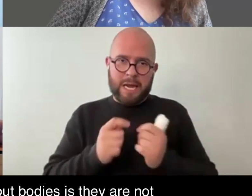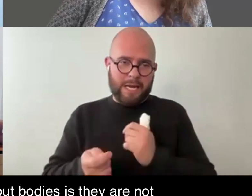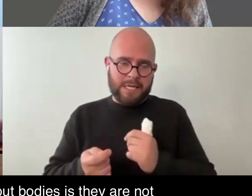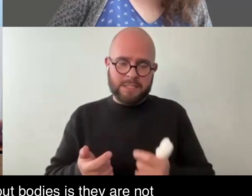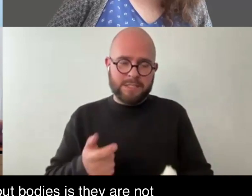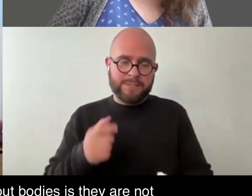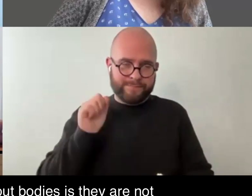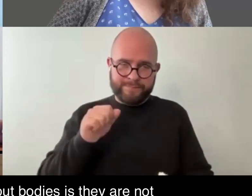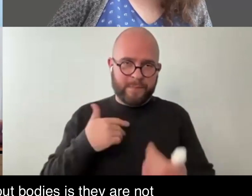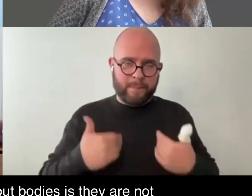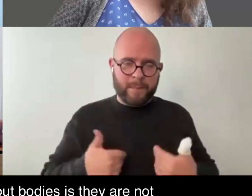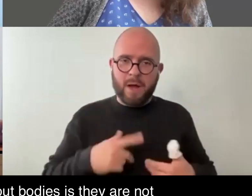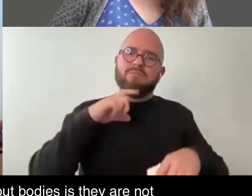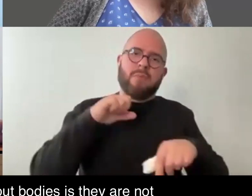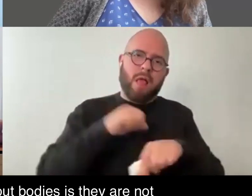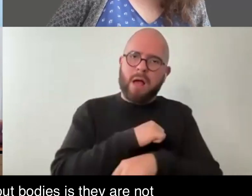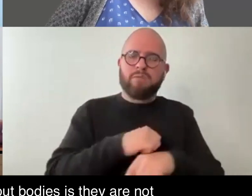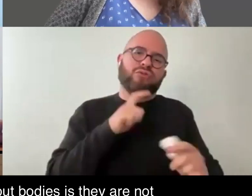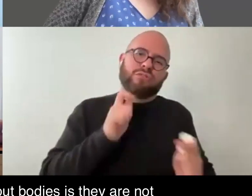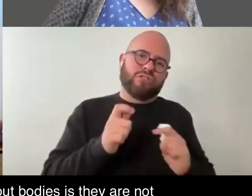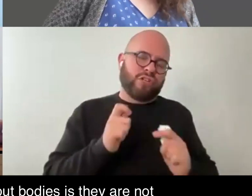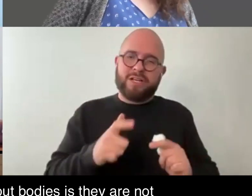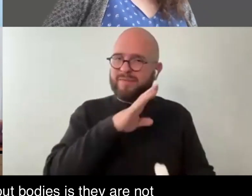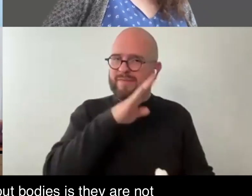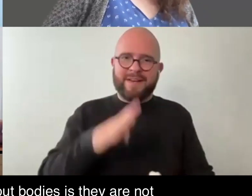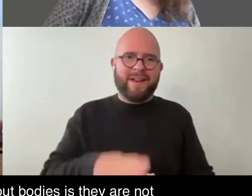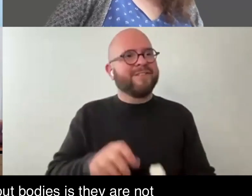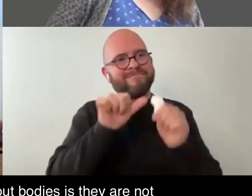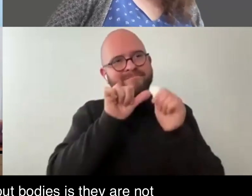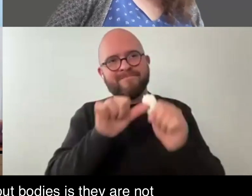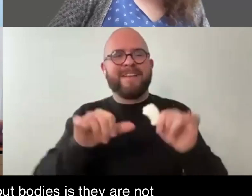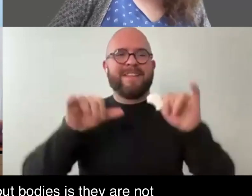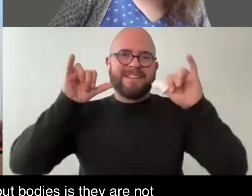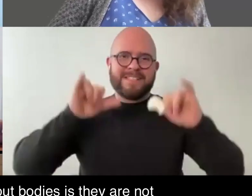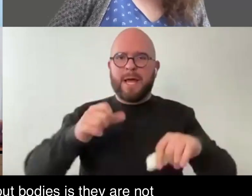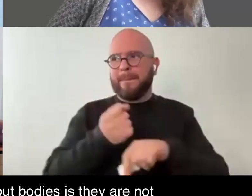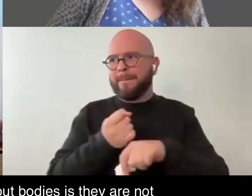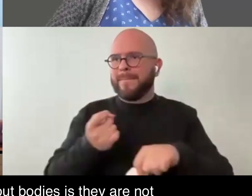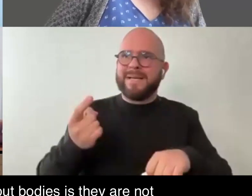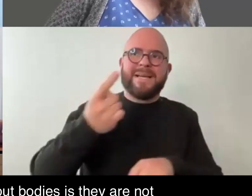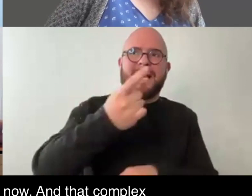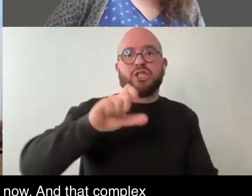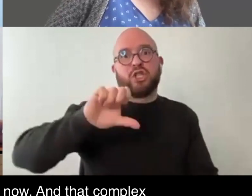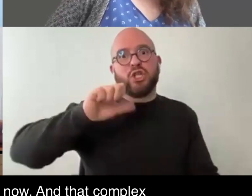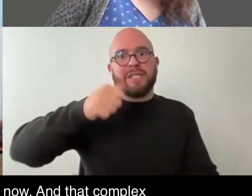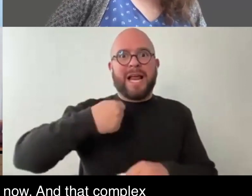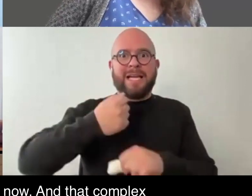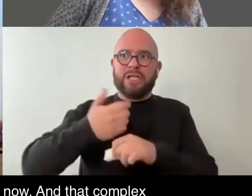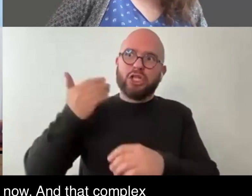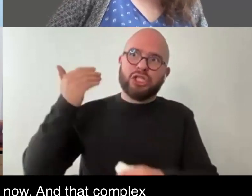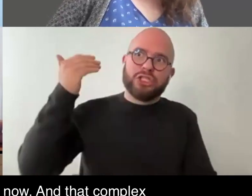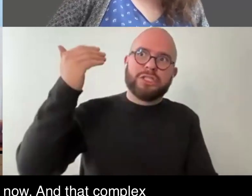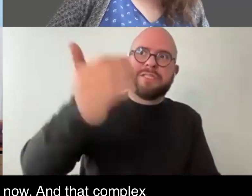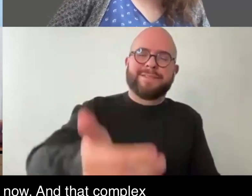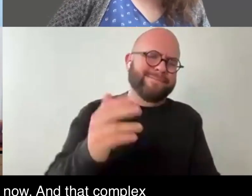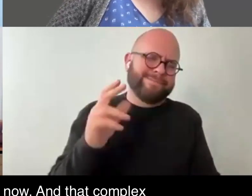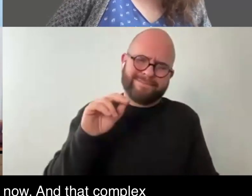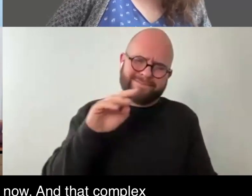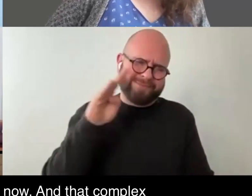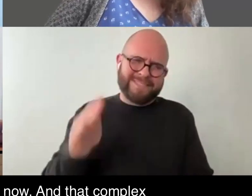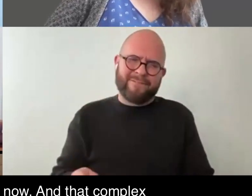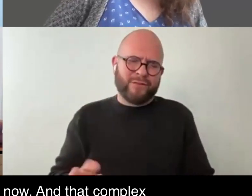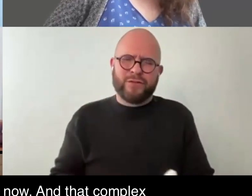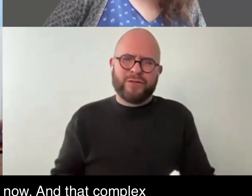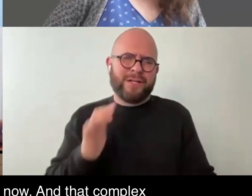bodies, is they are not going to be the same next year or in 10 years as they